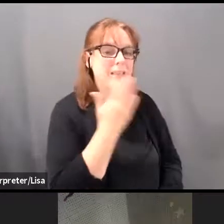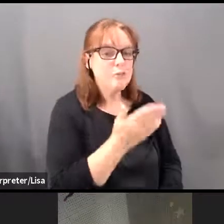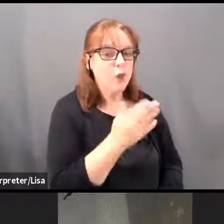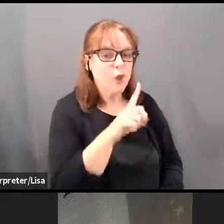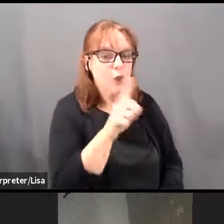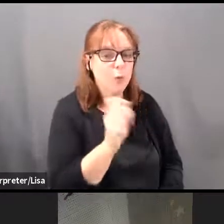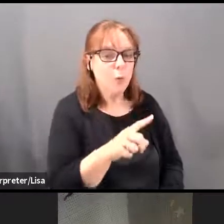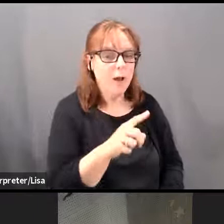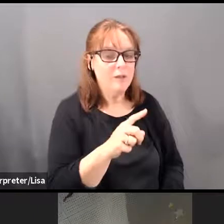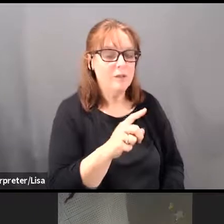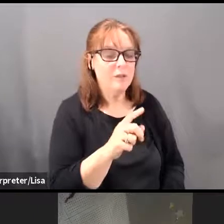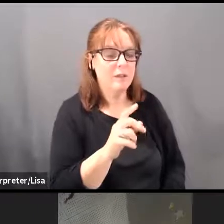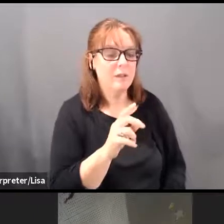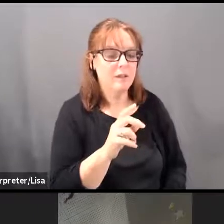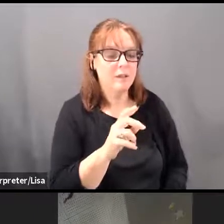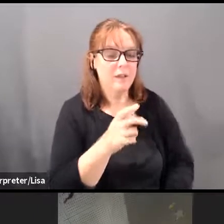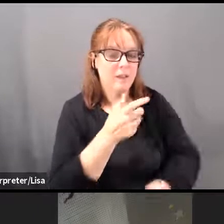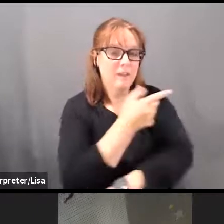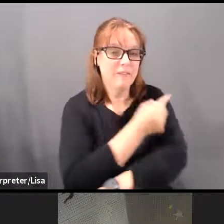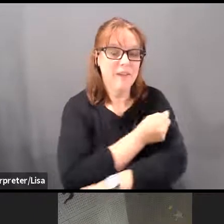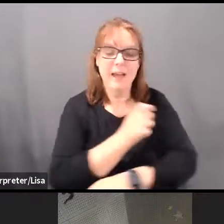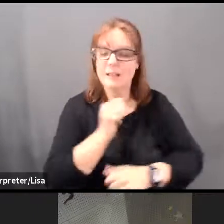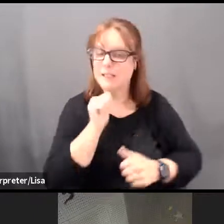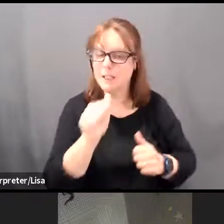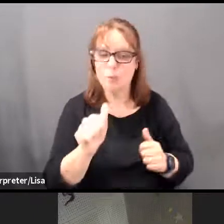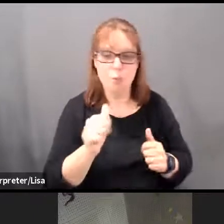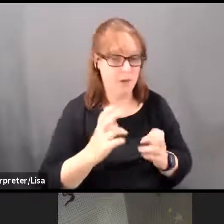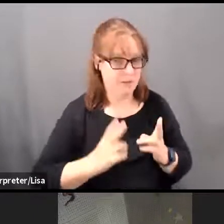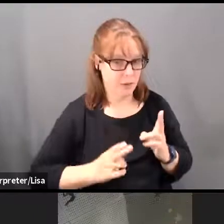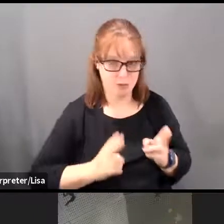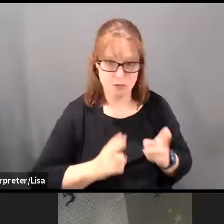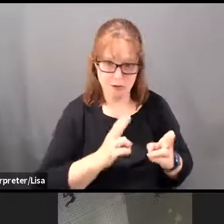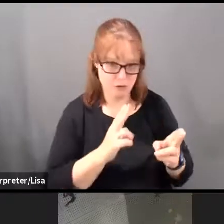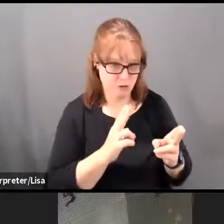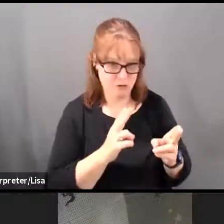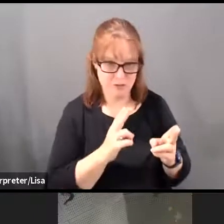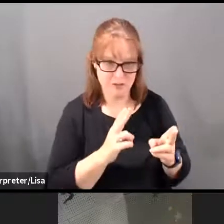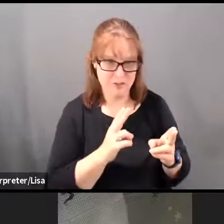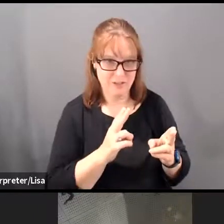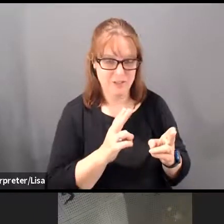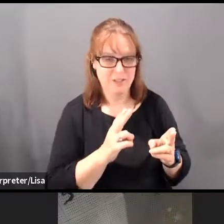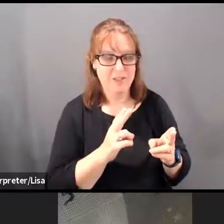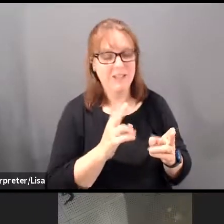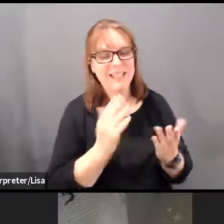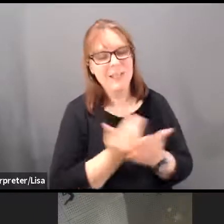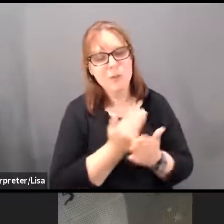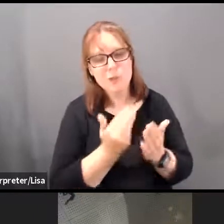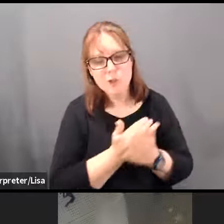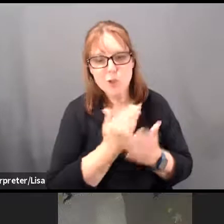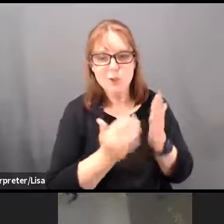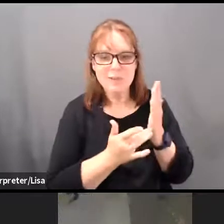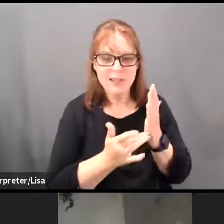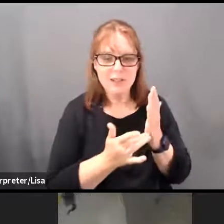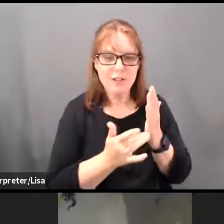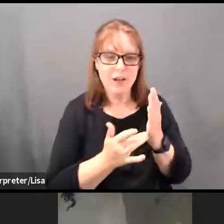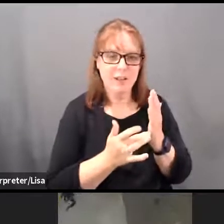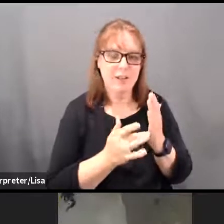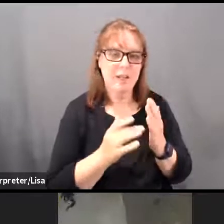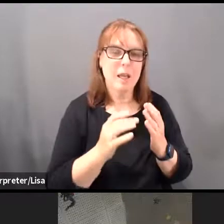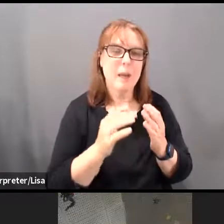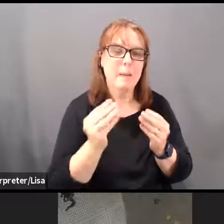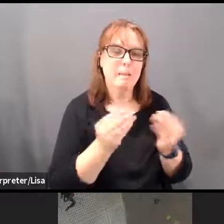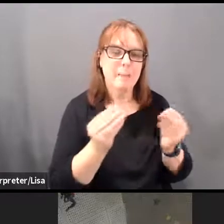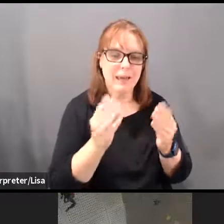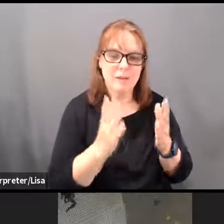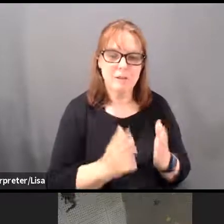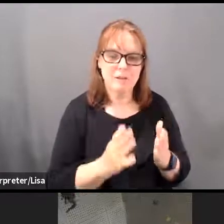the vaccine wasn't rushed. What was interesting is it was new technology like messenger ribonucleic acid vaccines